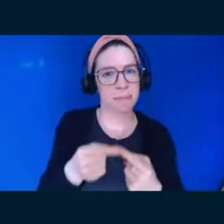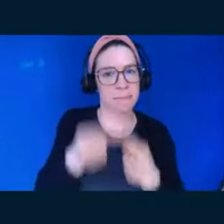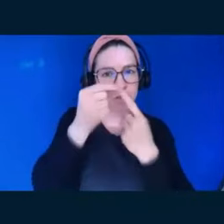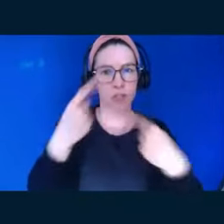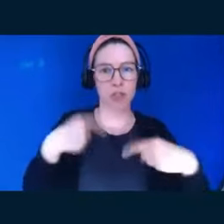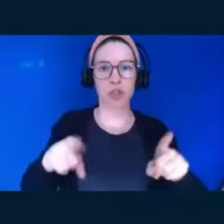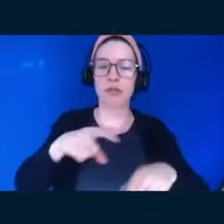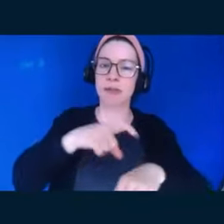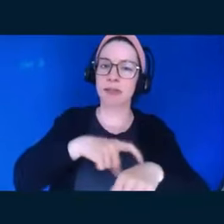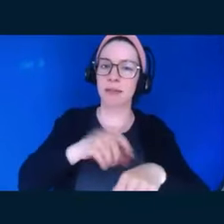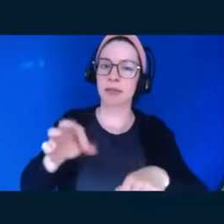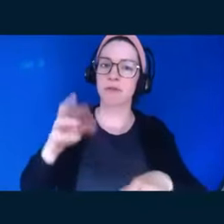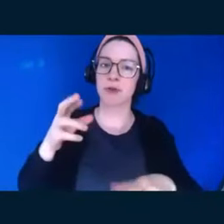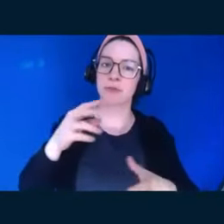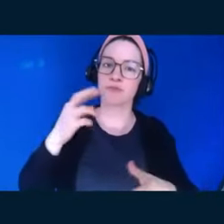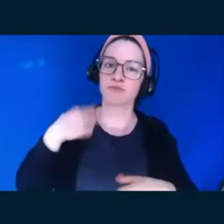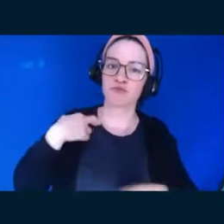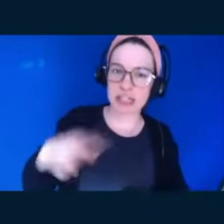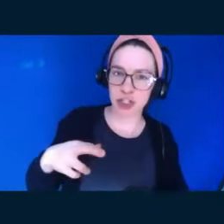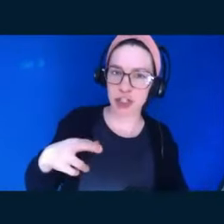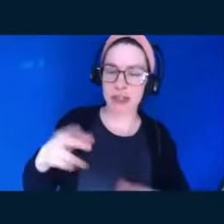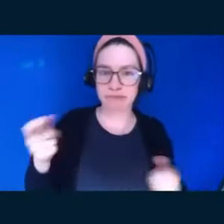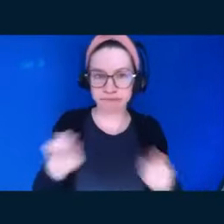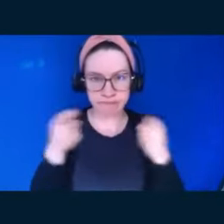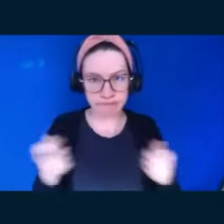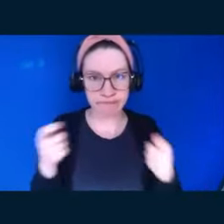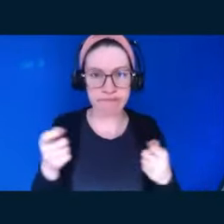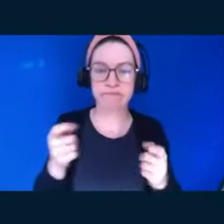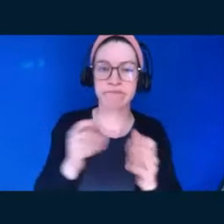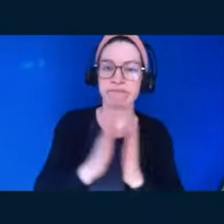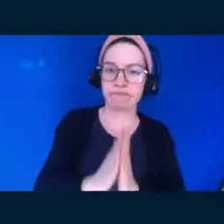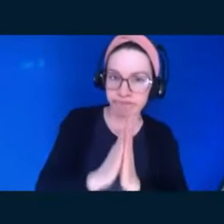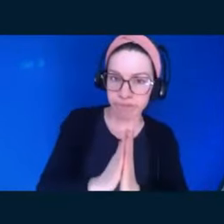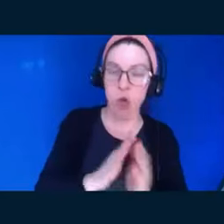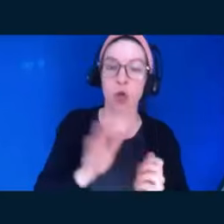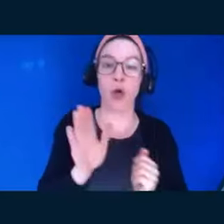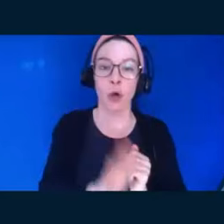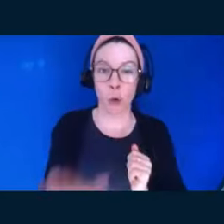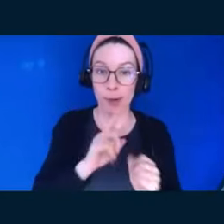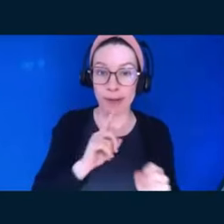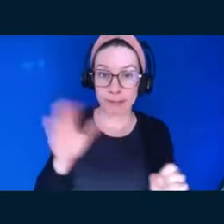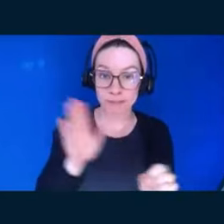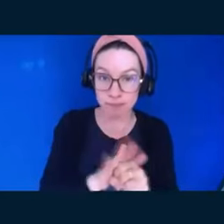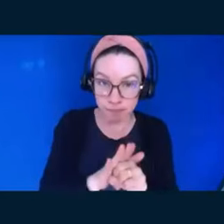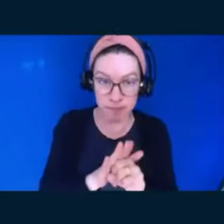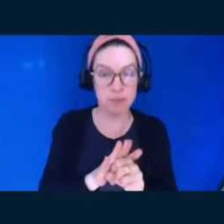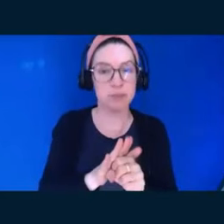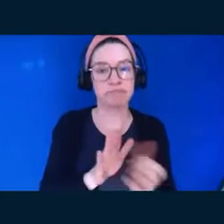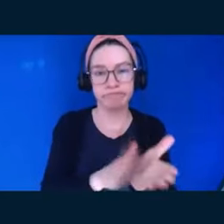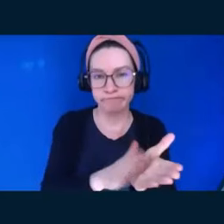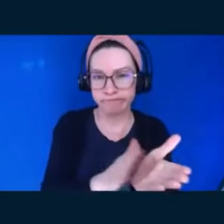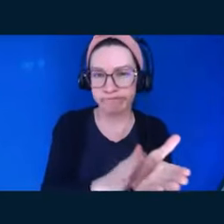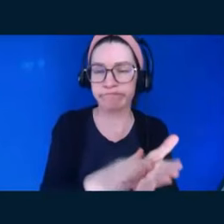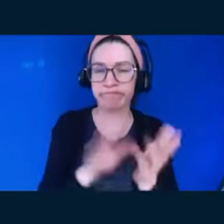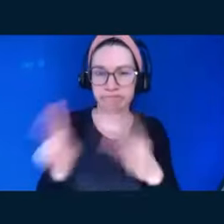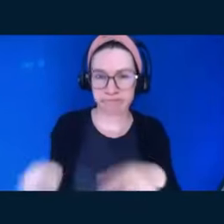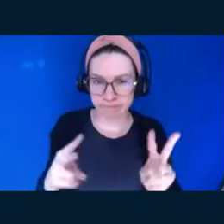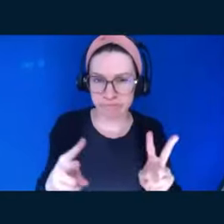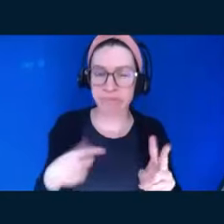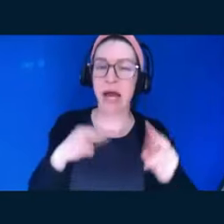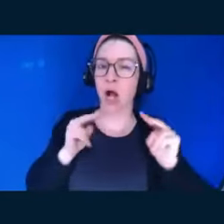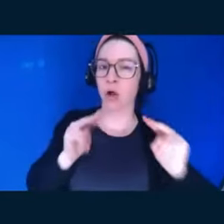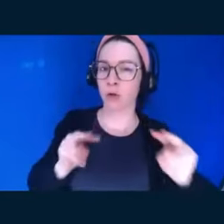of religious observance, remains unwavering. Your dedication to this important mission is commendable, and I look forward to